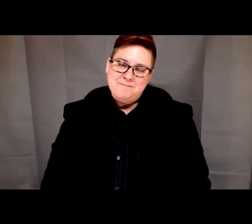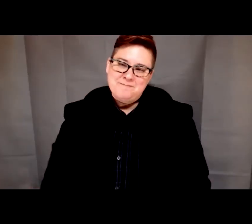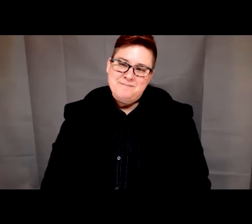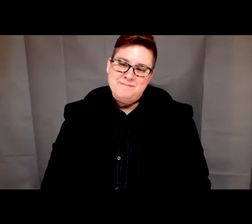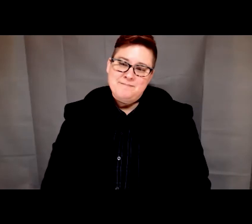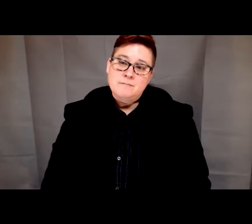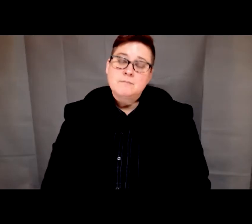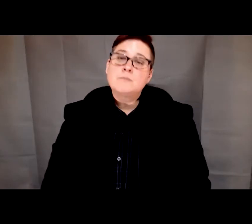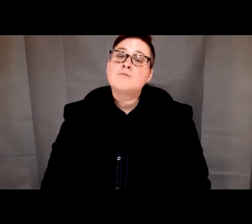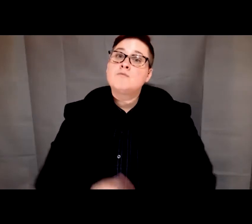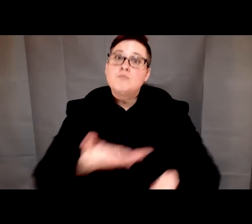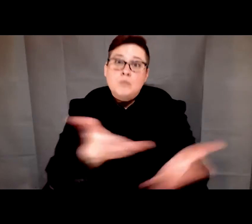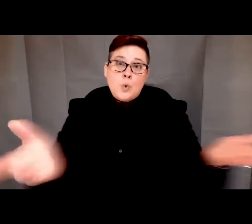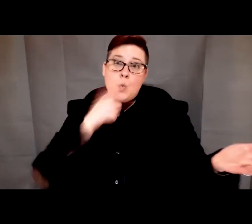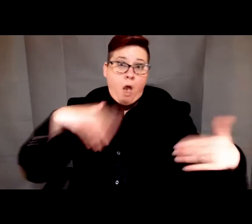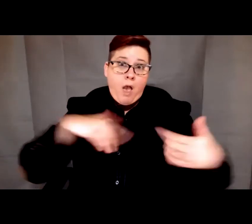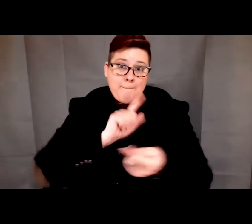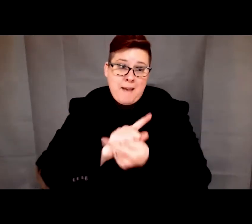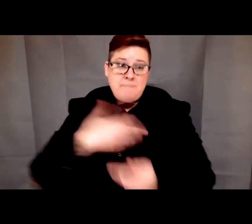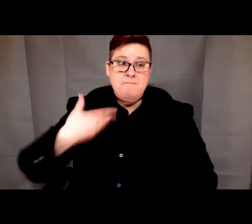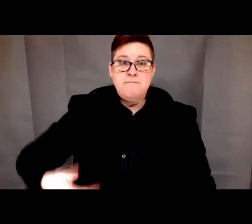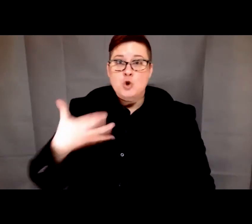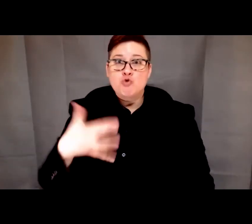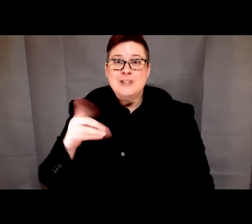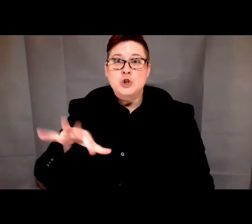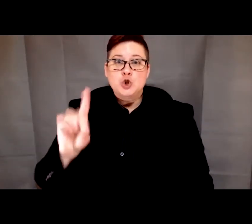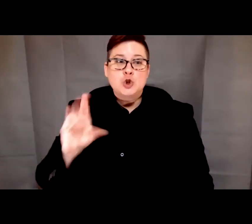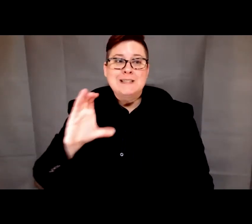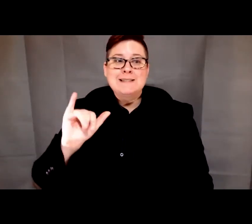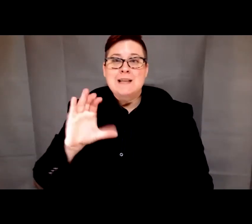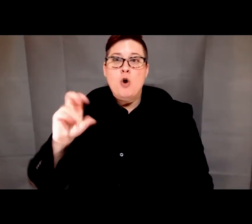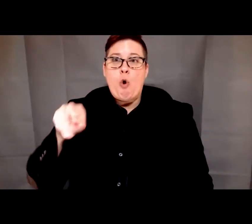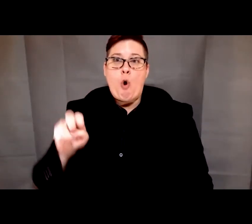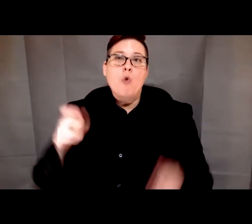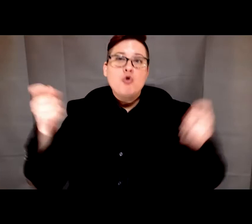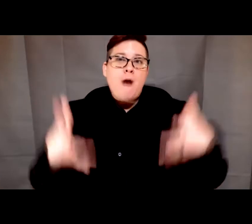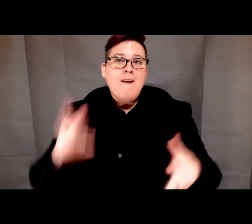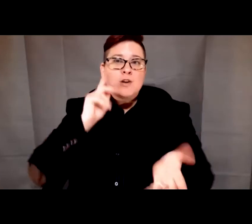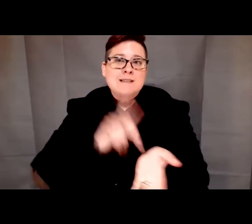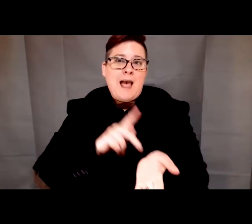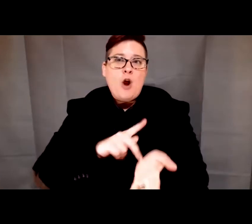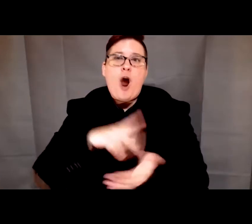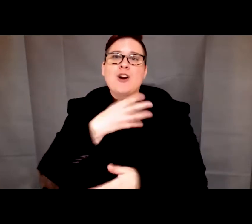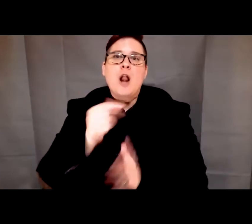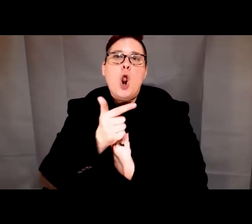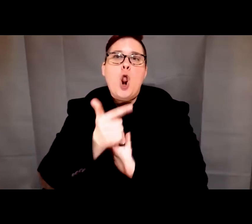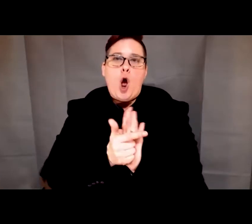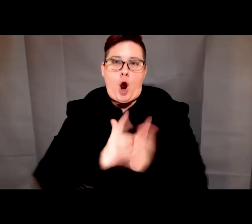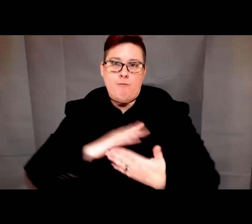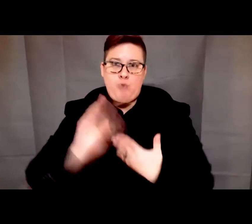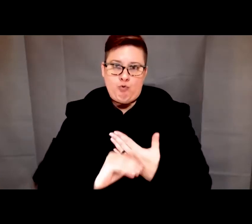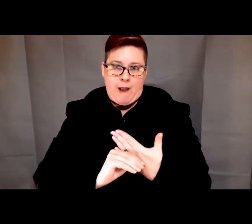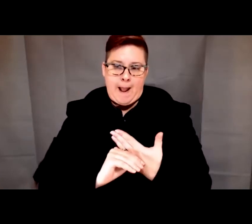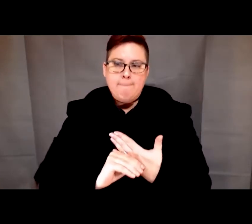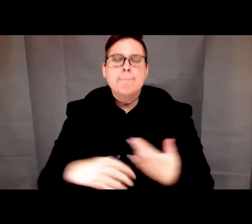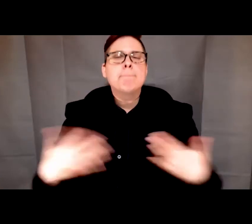For those who I've not met, my name is Richard Ciccone, and I'm director of the Psychiatry and Law program. I want to